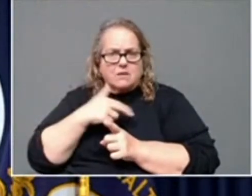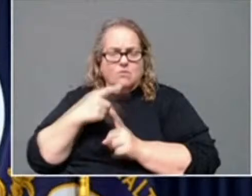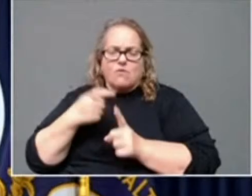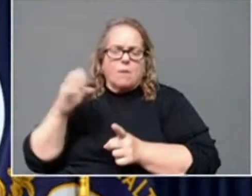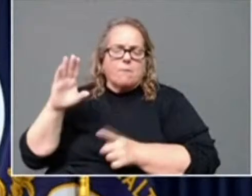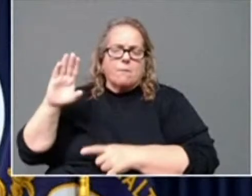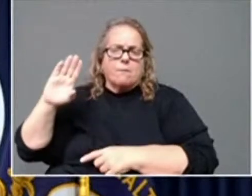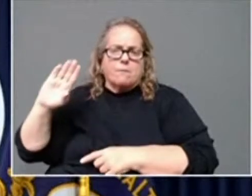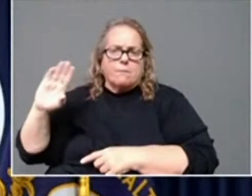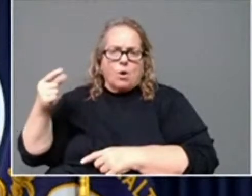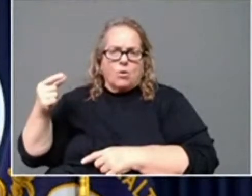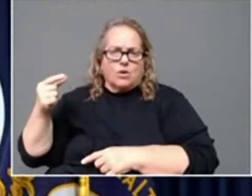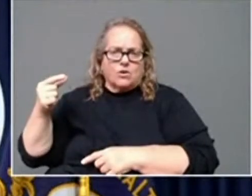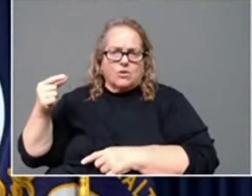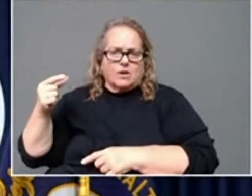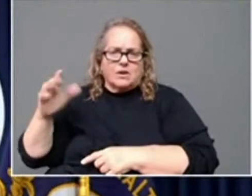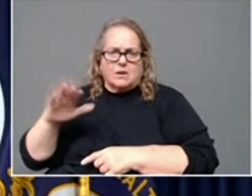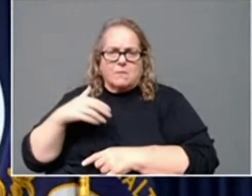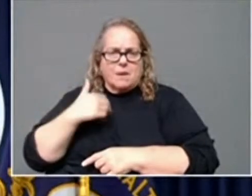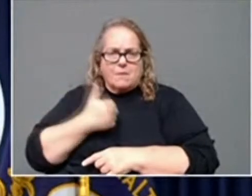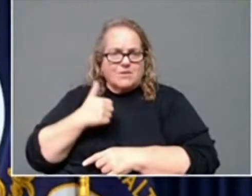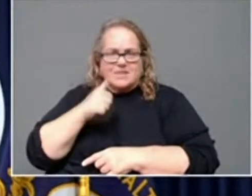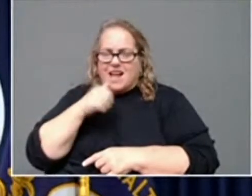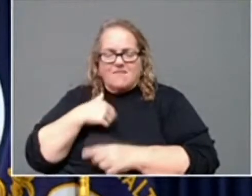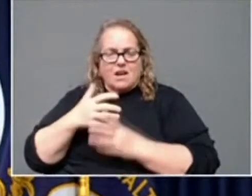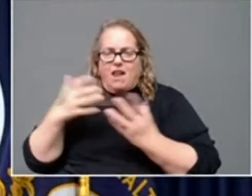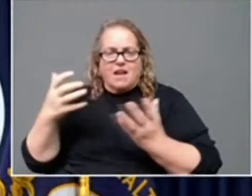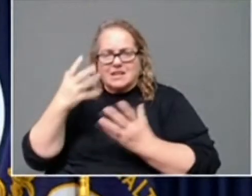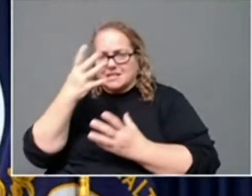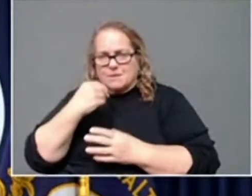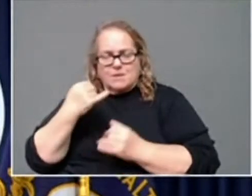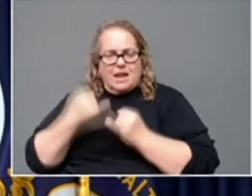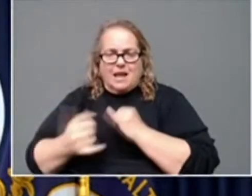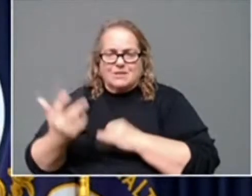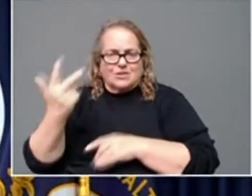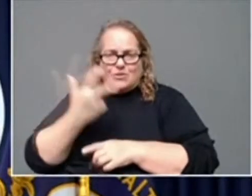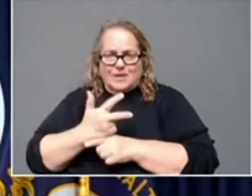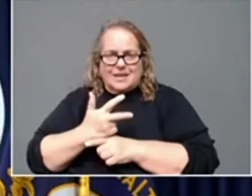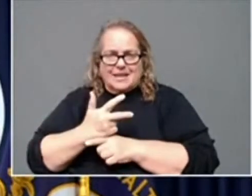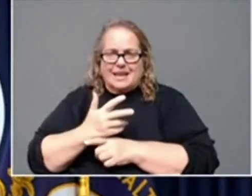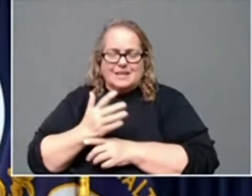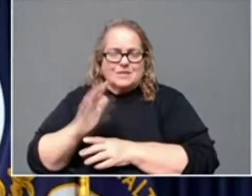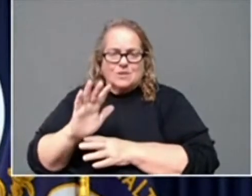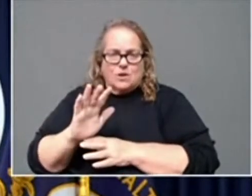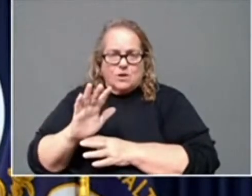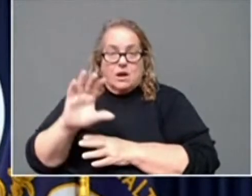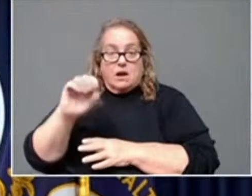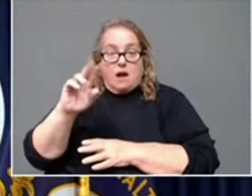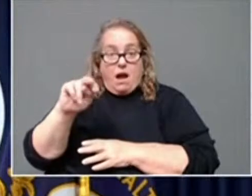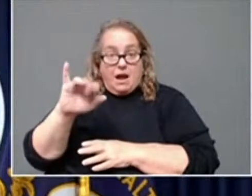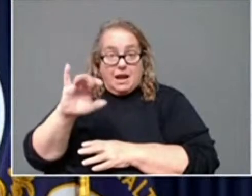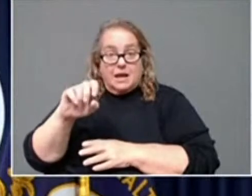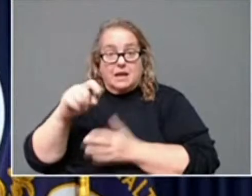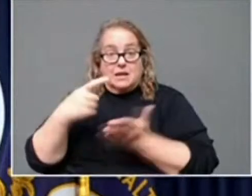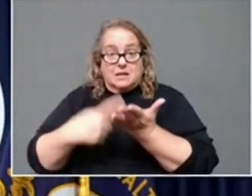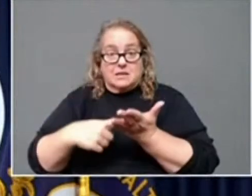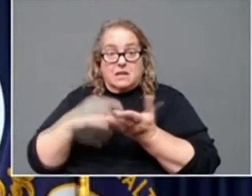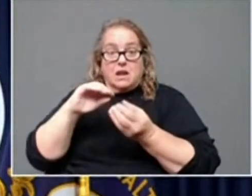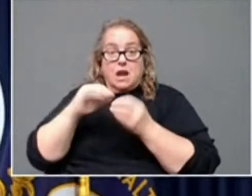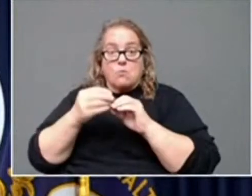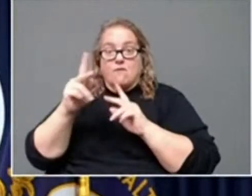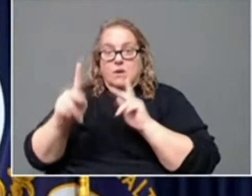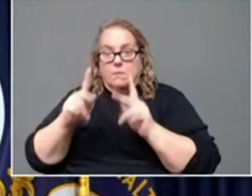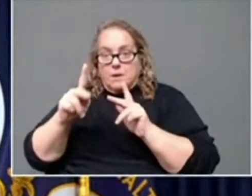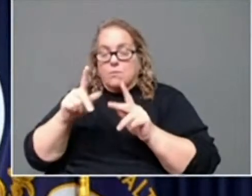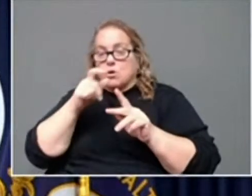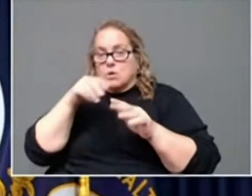We're not a lot of sleep the last 3 days. Connie talked about the number of people coming in.